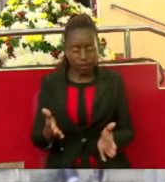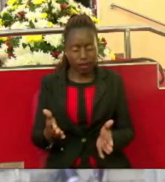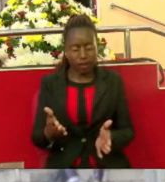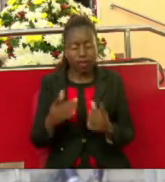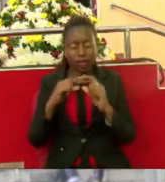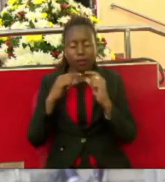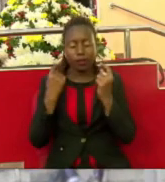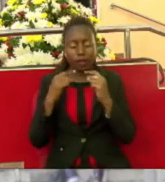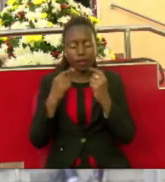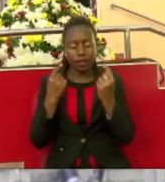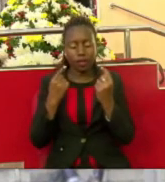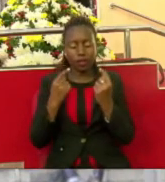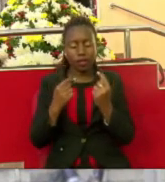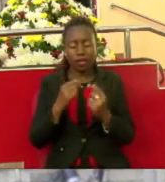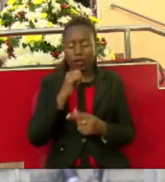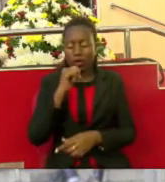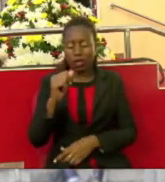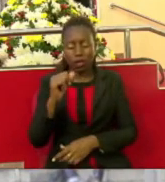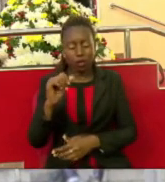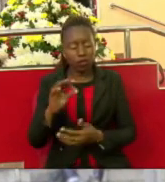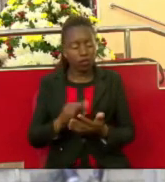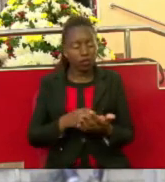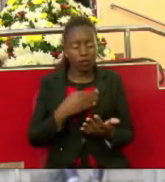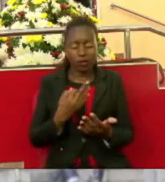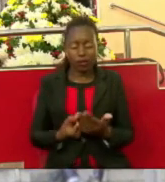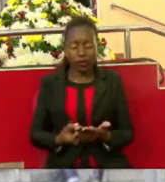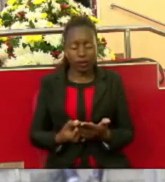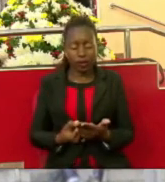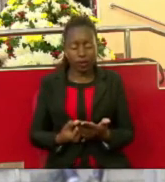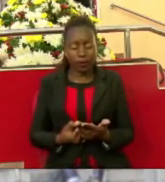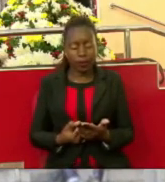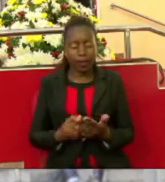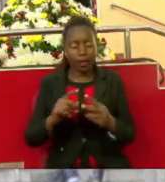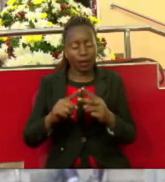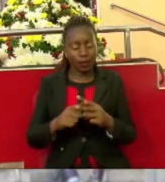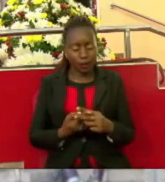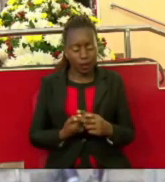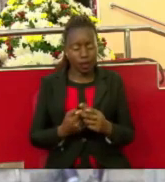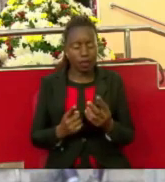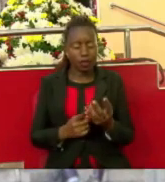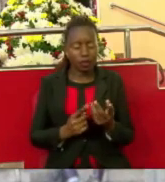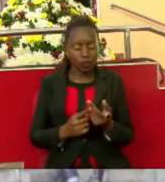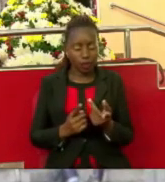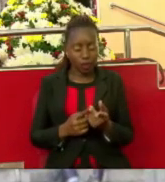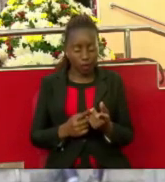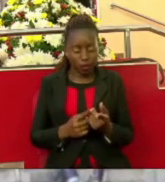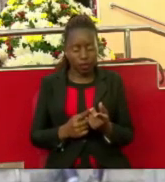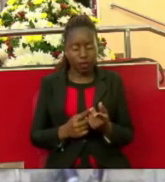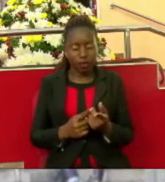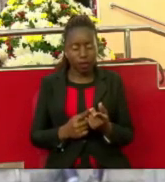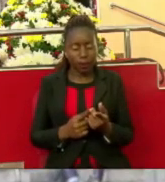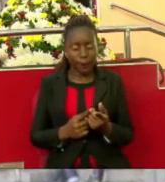it shall not go forth in vain, our Father. That they shall start to be counted, our Father. They shall be the